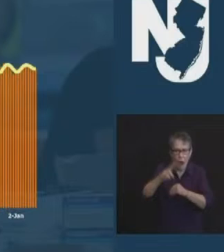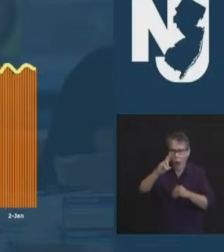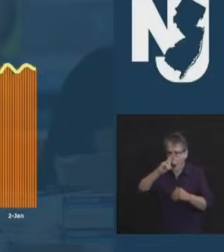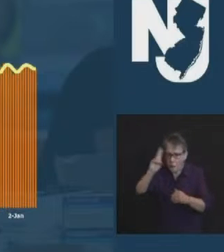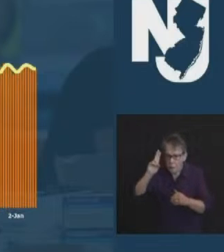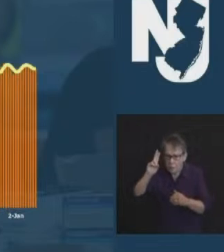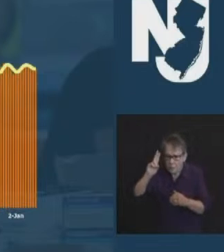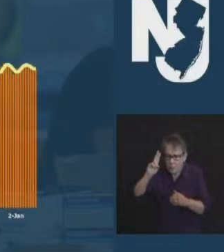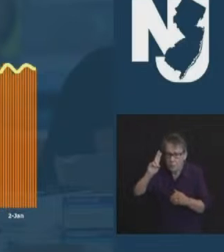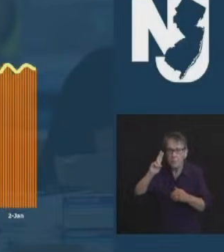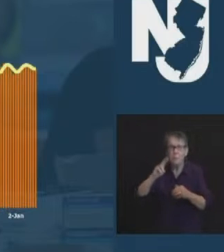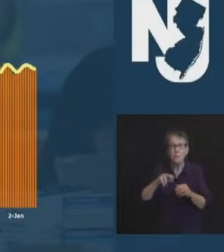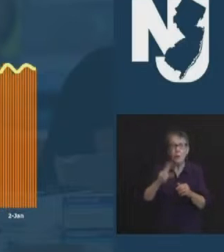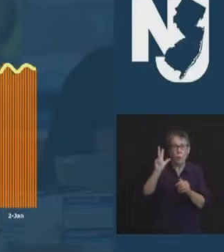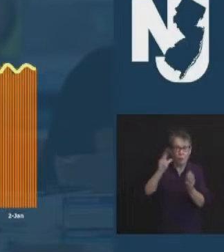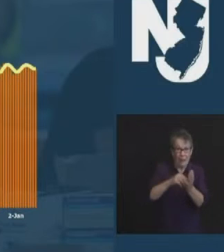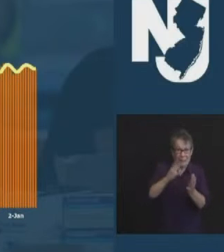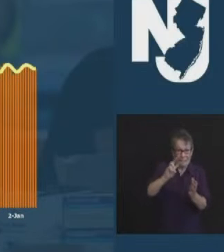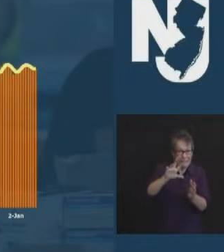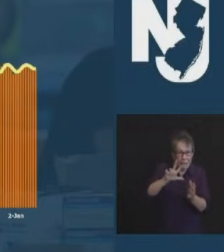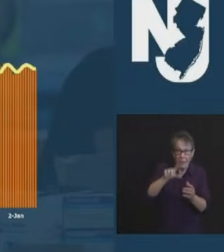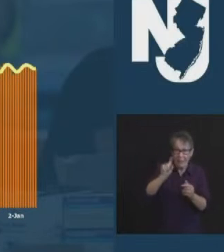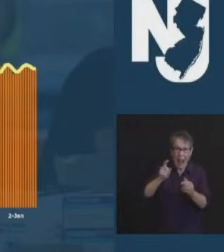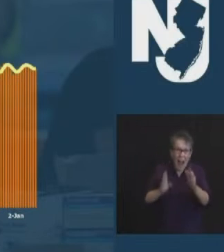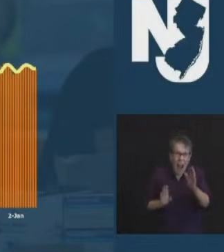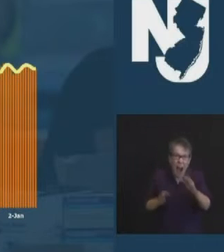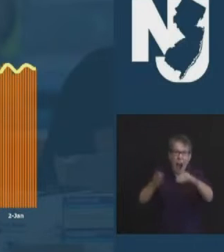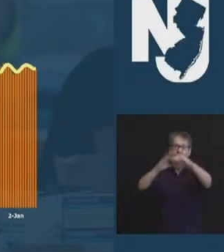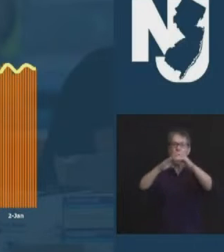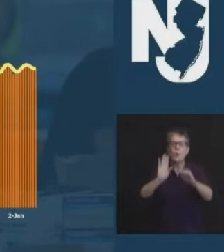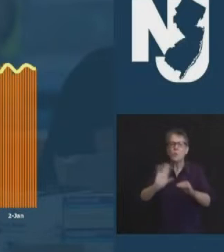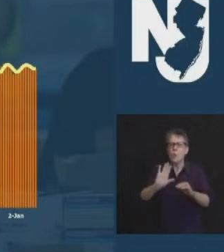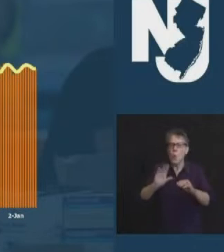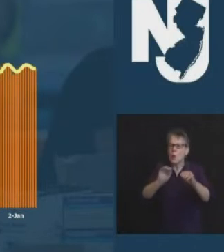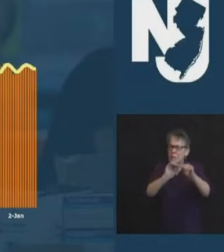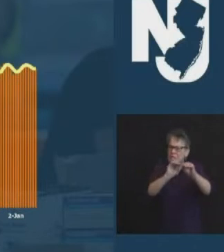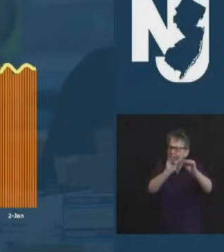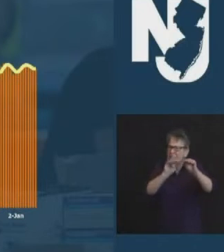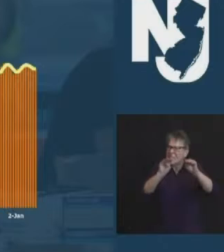overrun us. So to 7 days ago, 3,633,